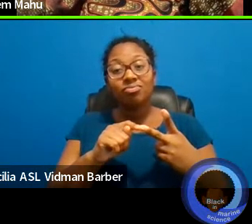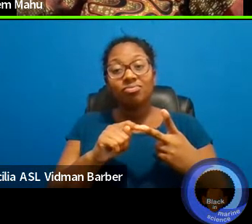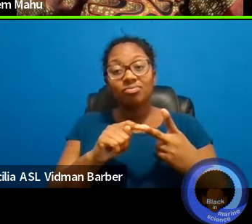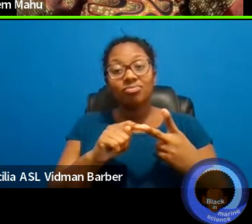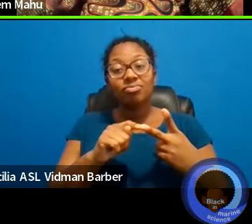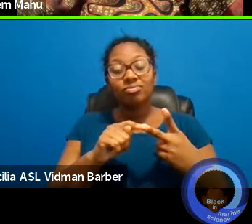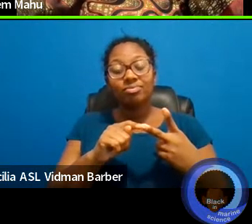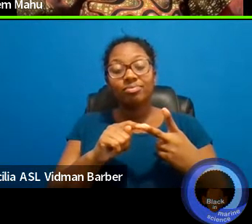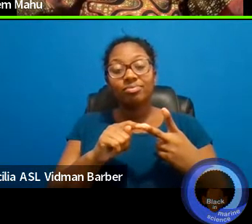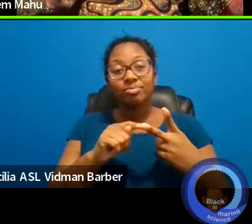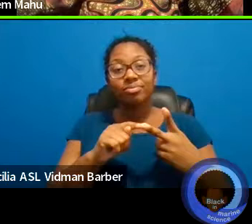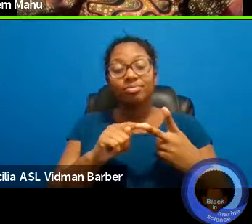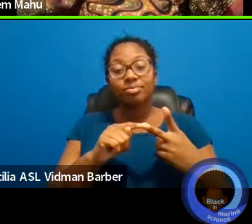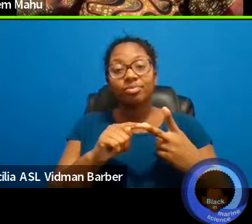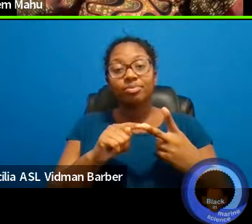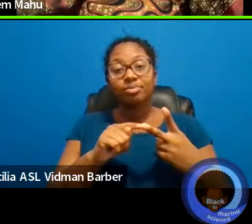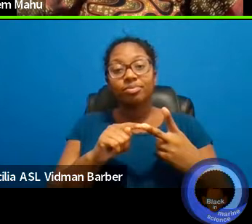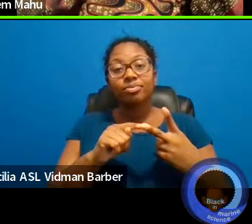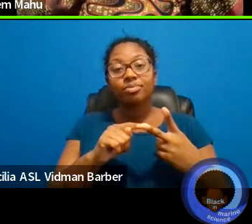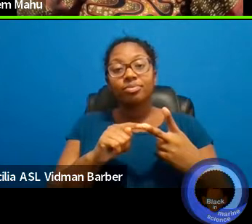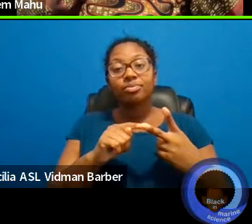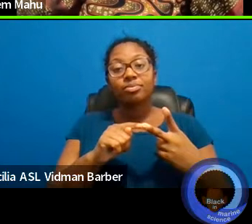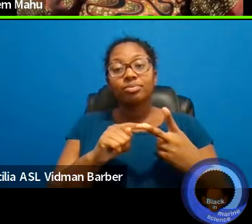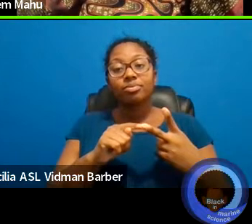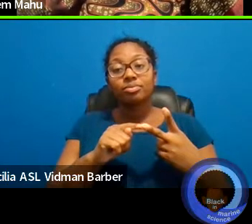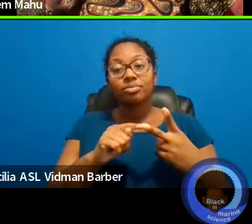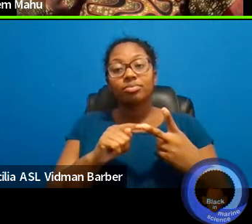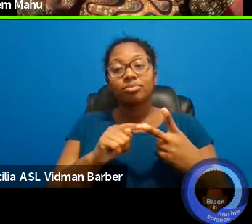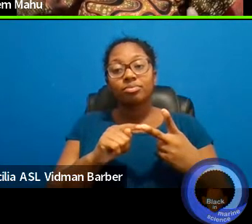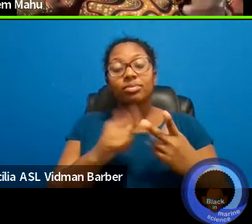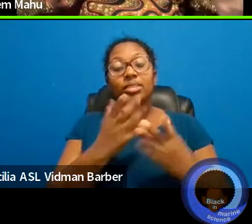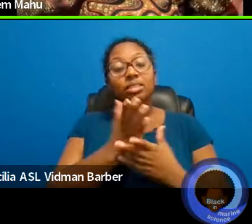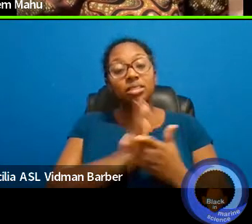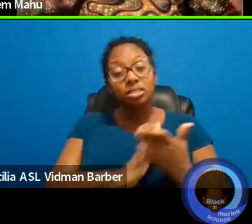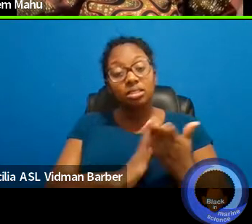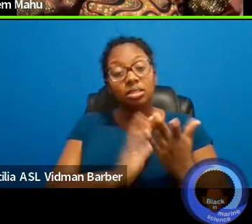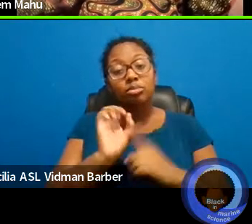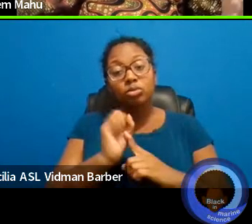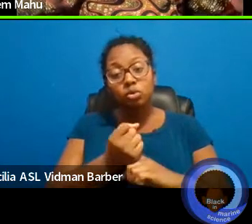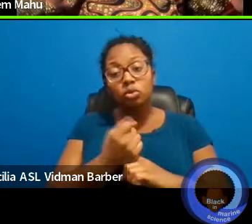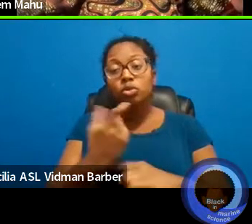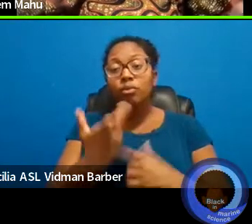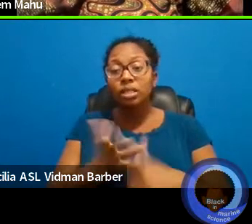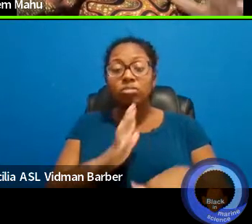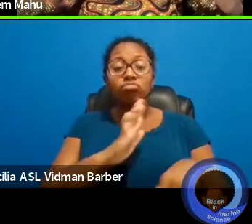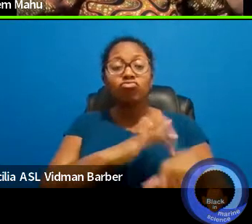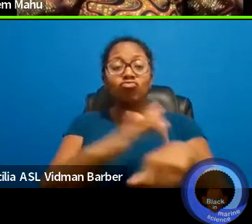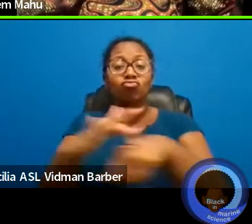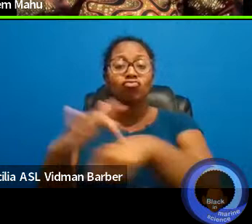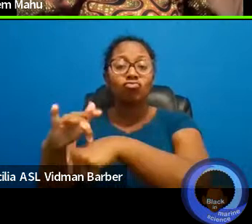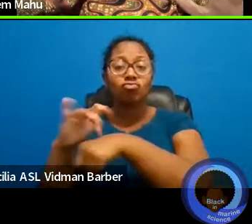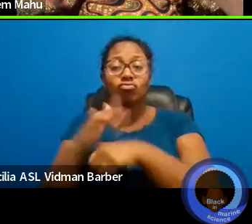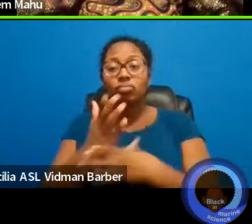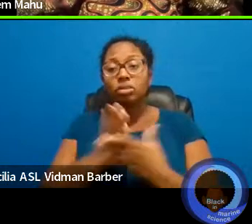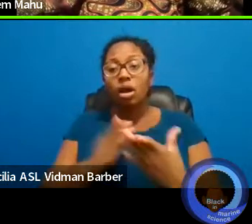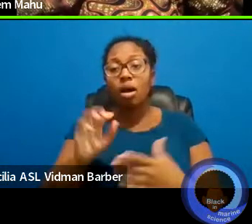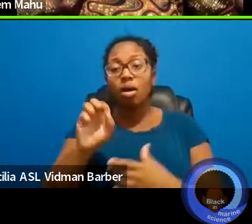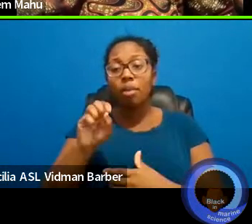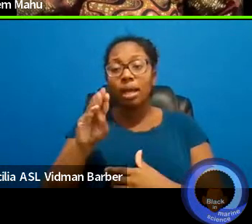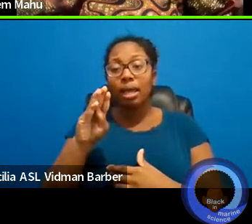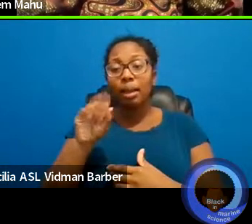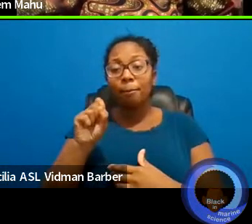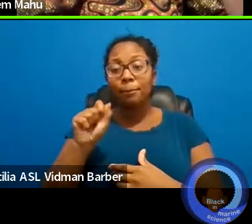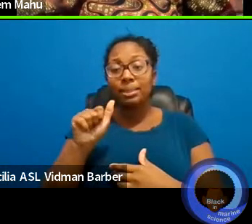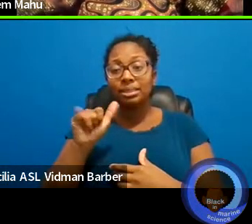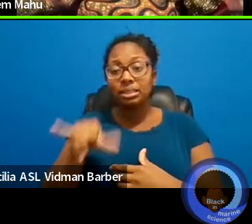cases where I've been to some of these embassies, these other embassies for the